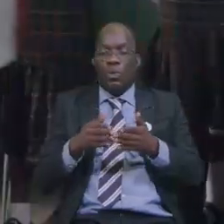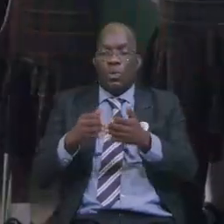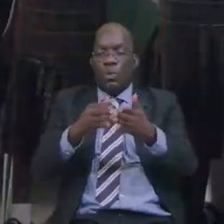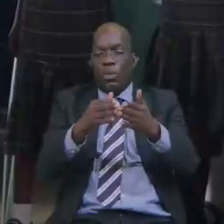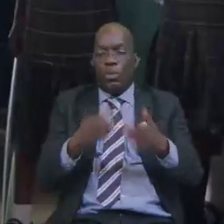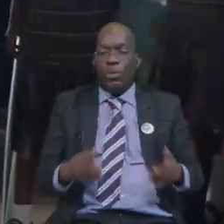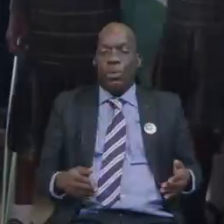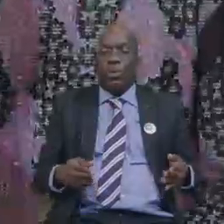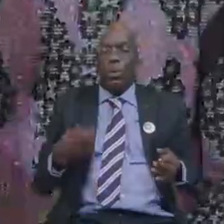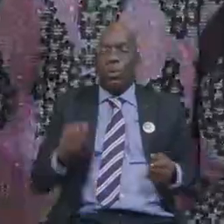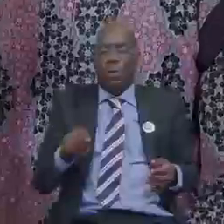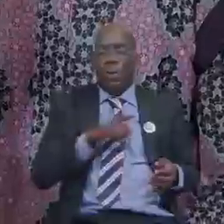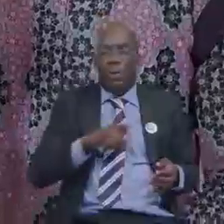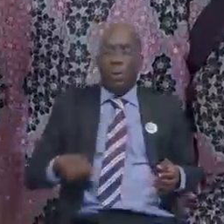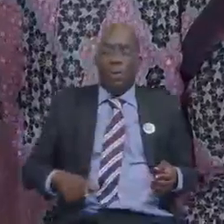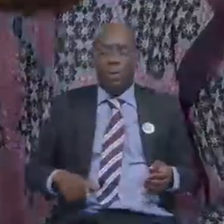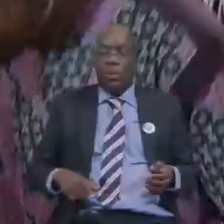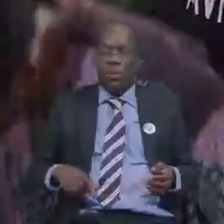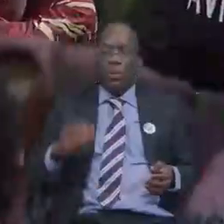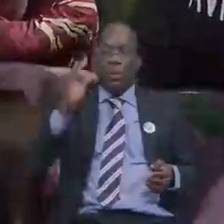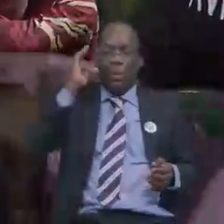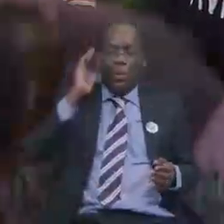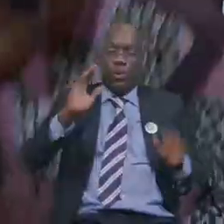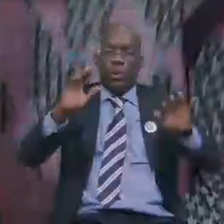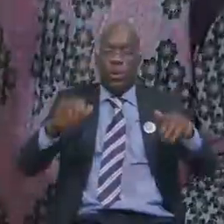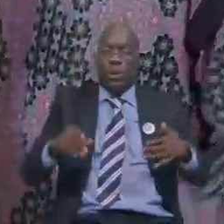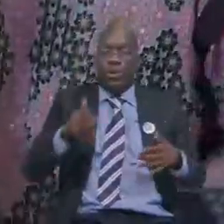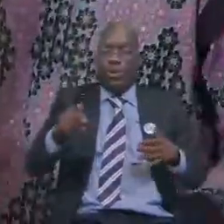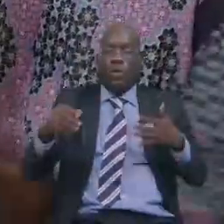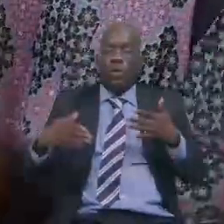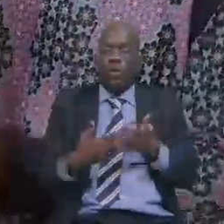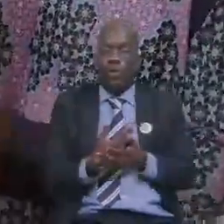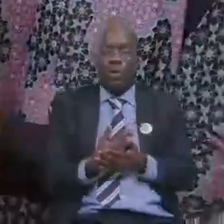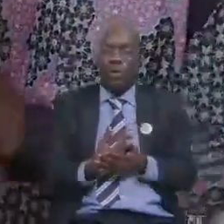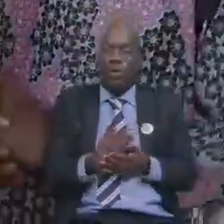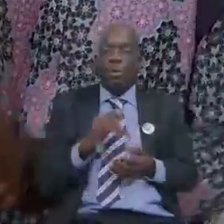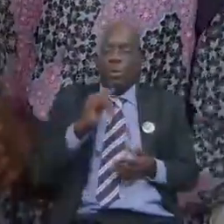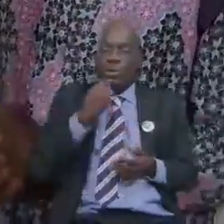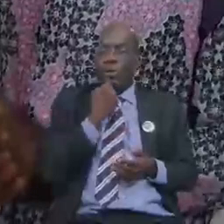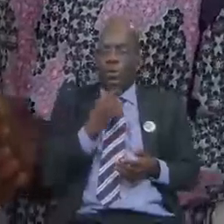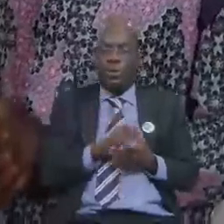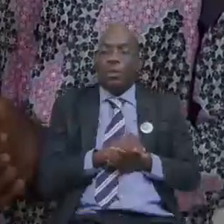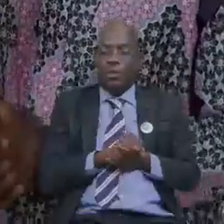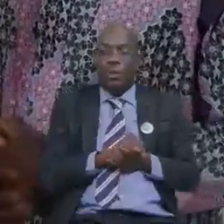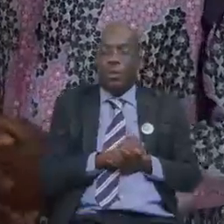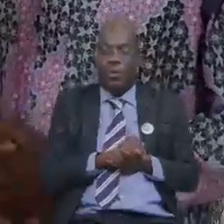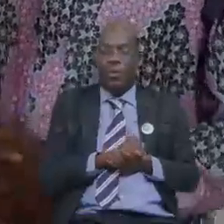And the Lord will give you a new diligence